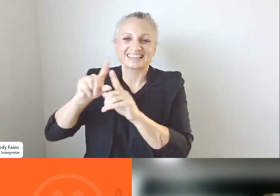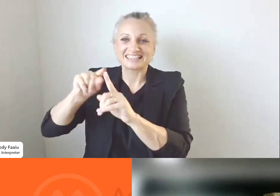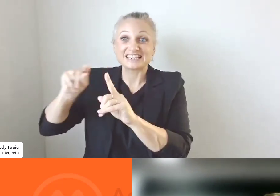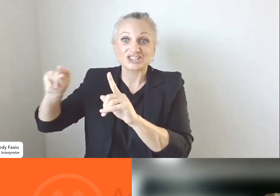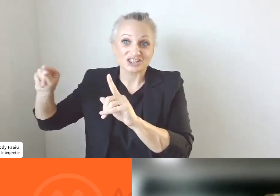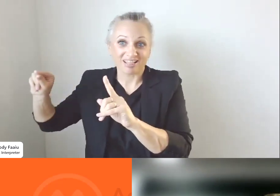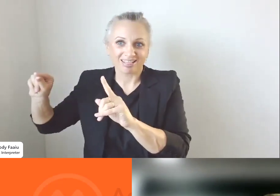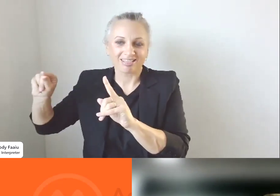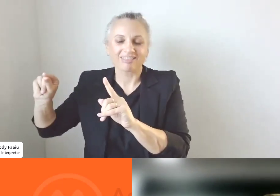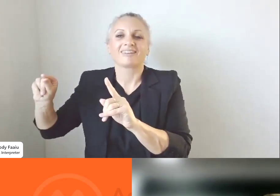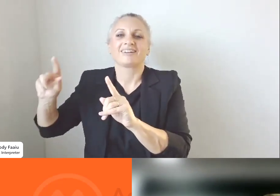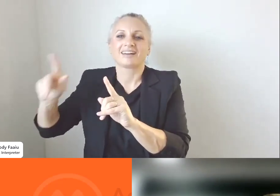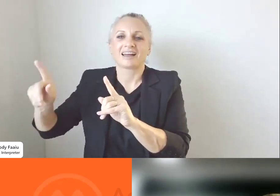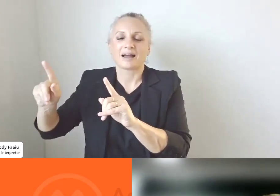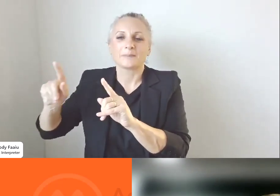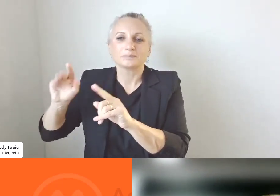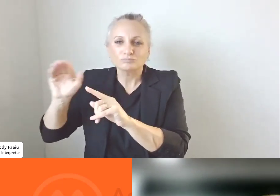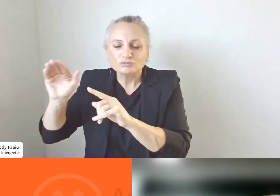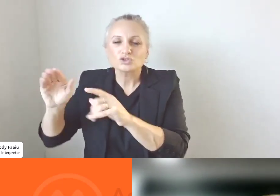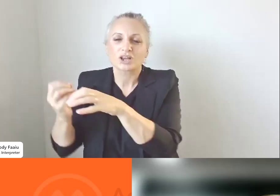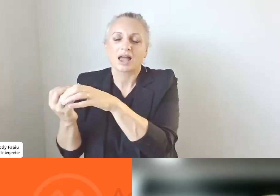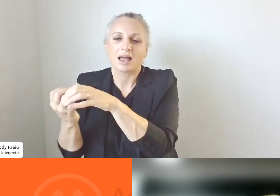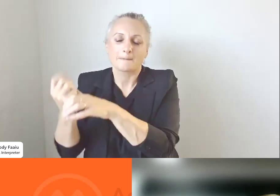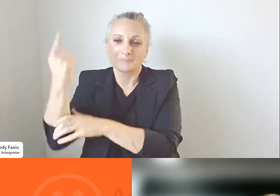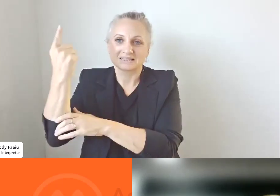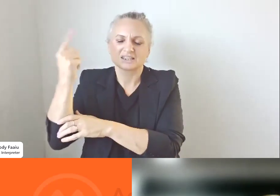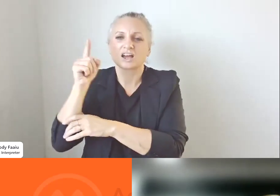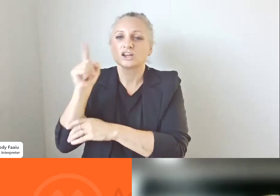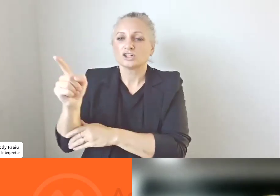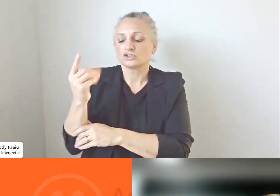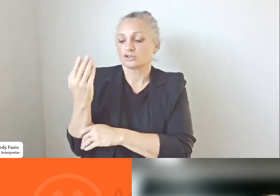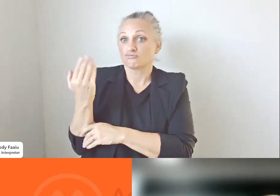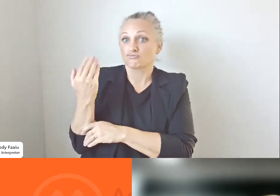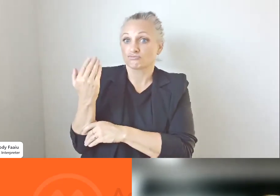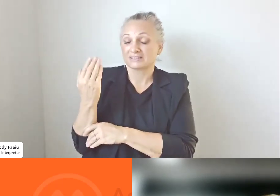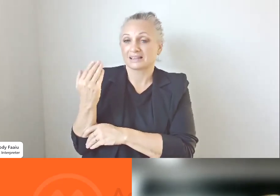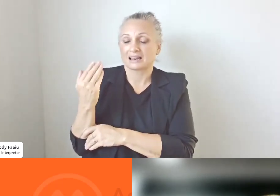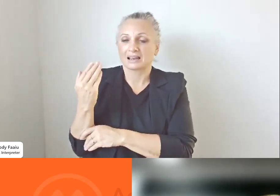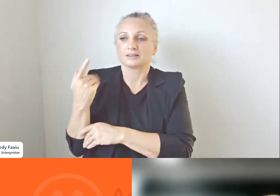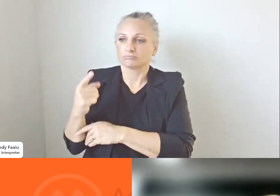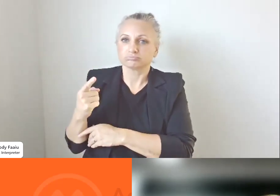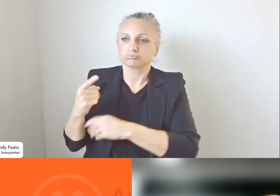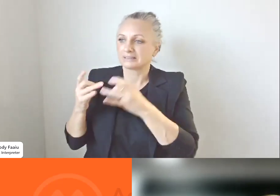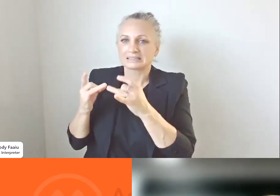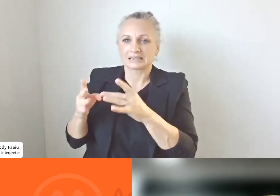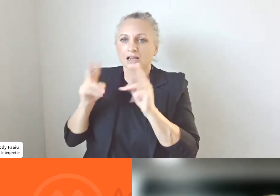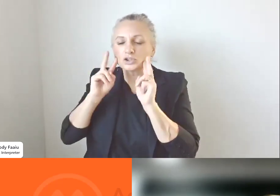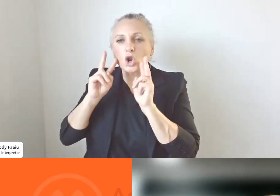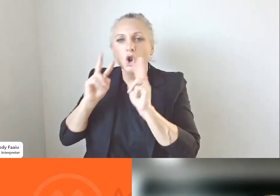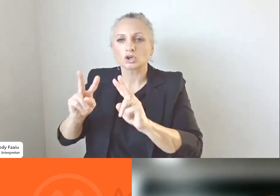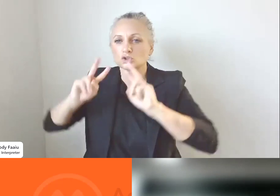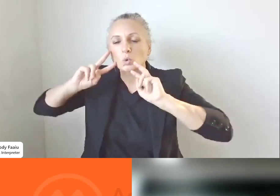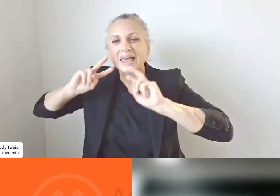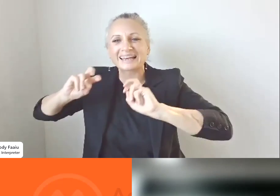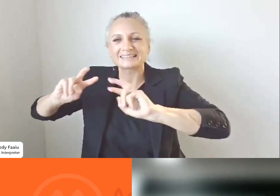AI in the public service to explore AI systems that are safe, transparent, and